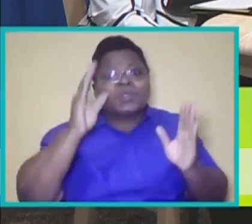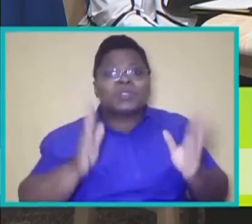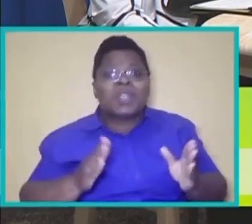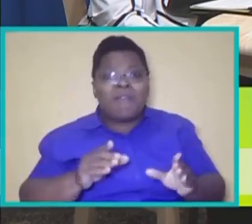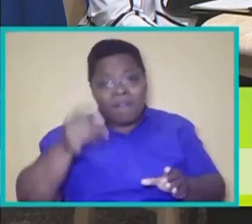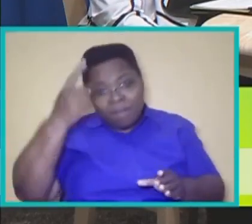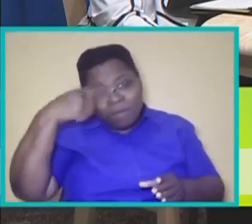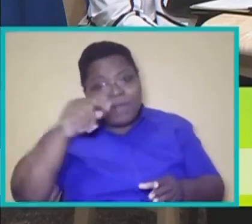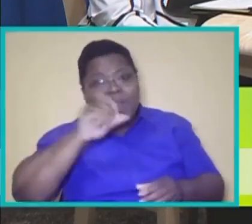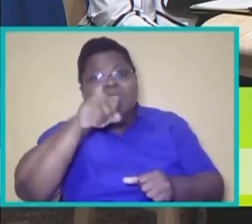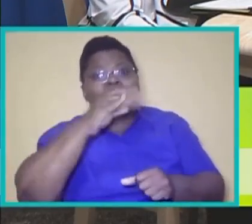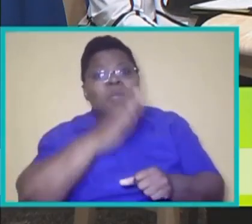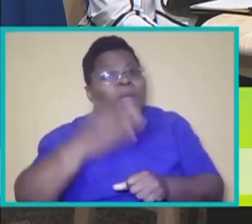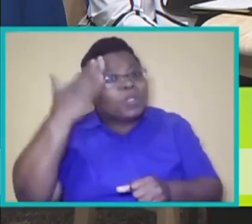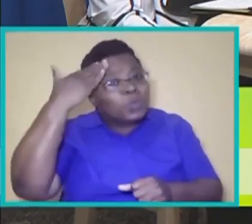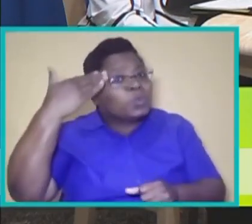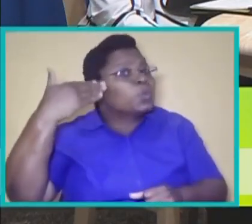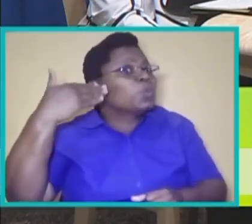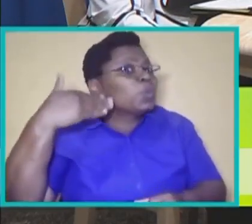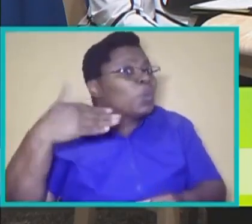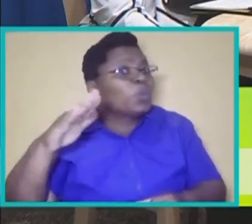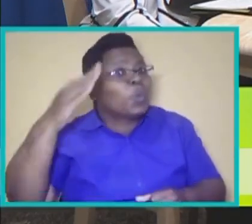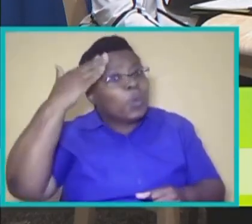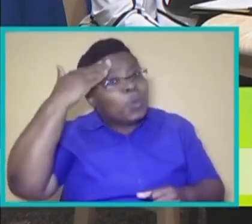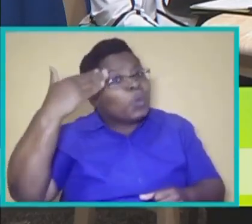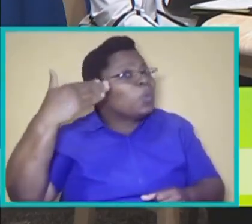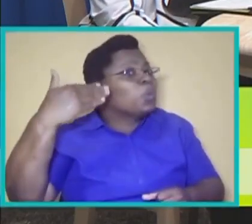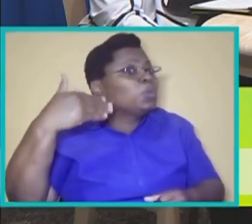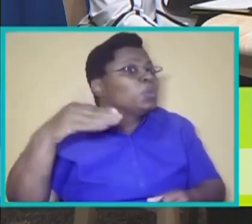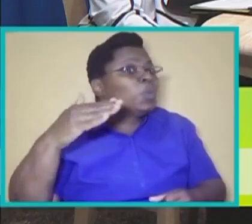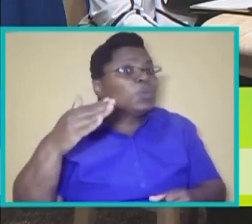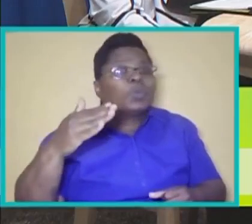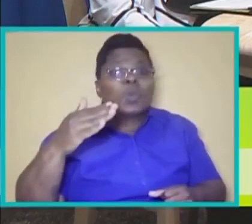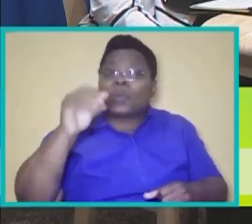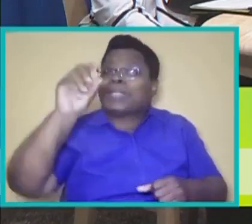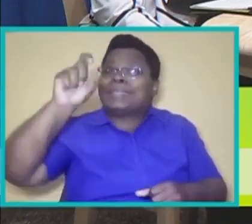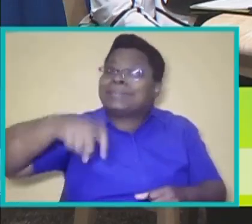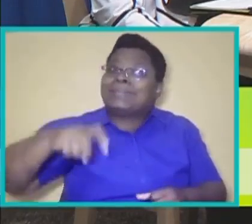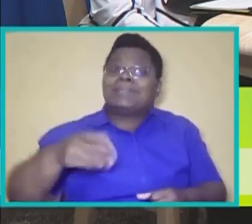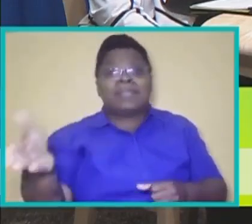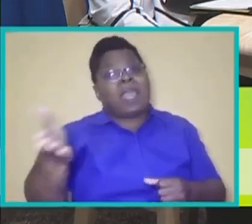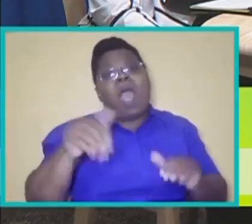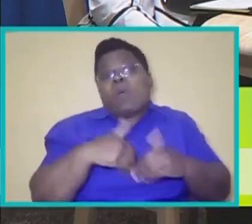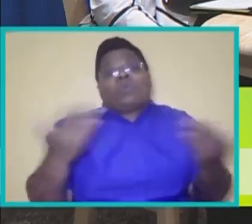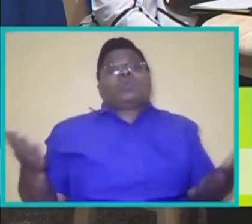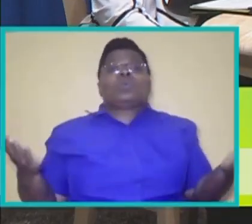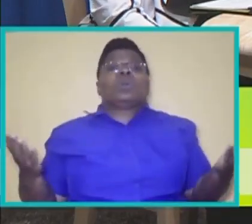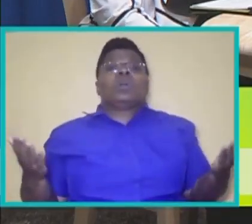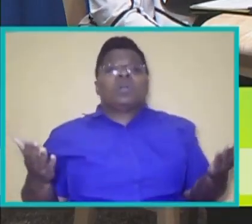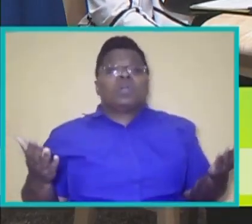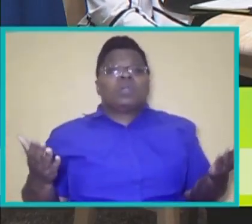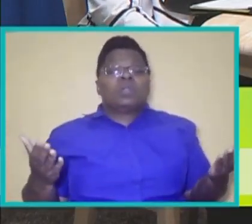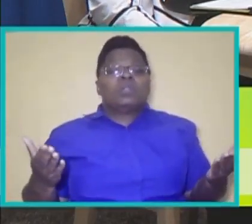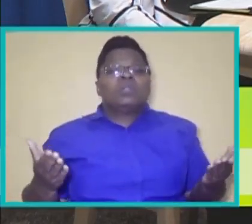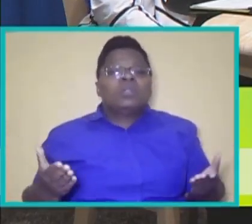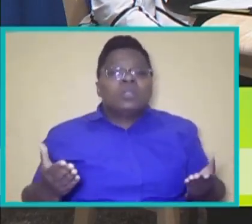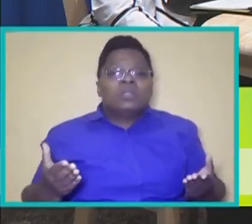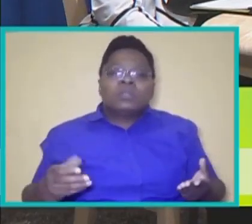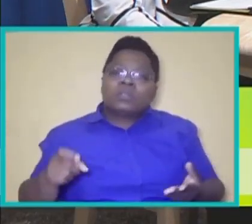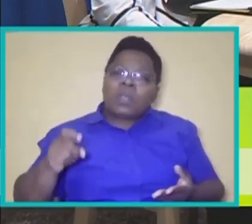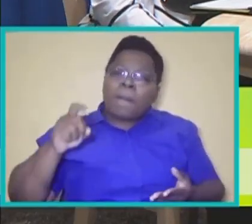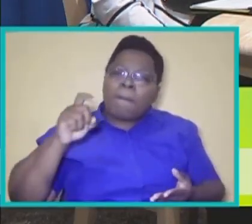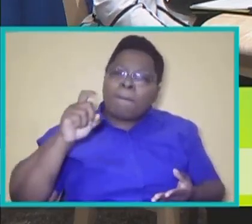the teacher training more authentic, and will reinvigorate. Teachers need a sort of refresher